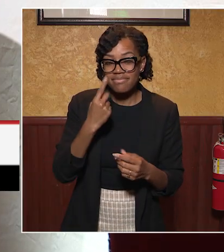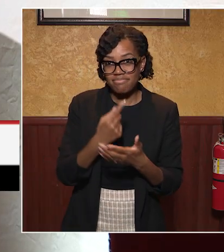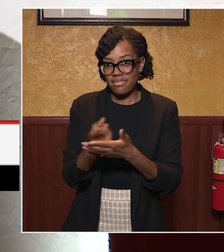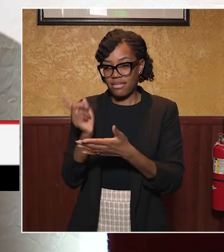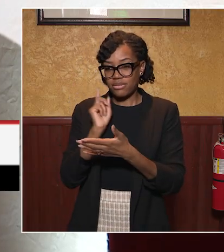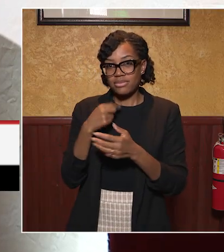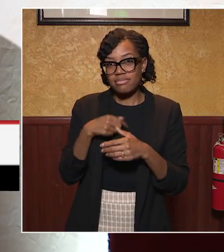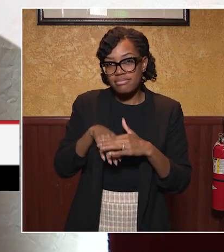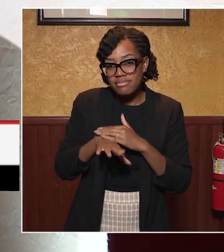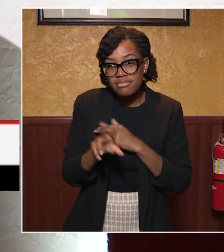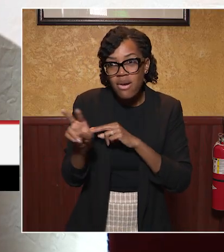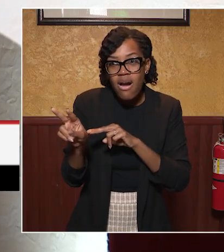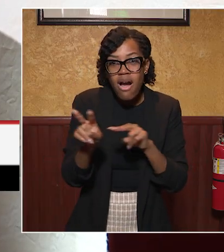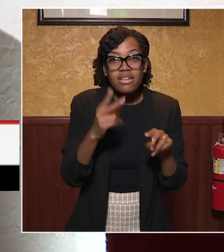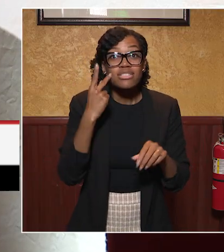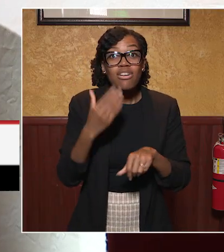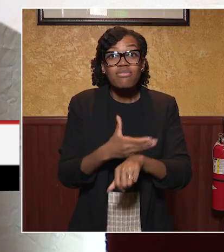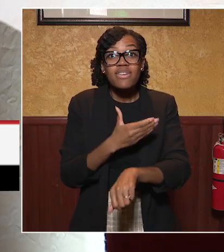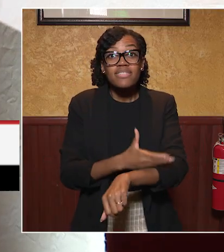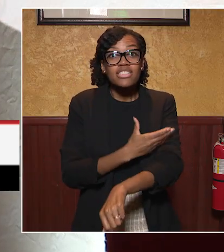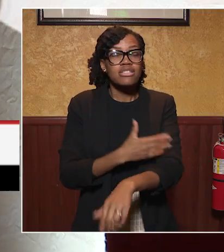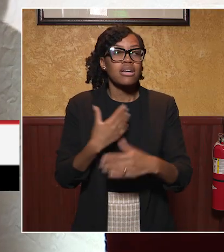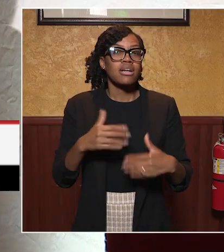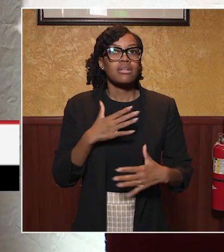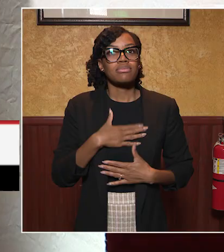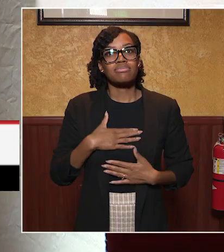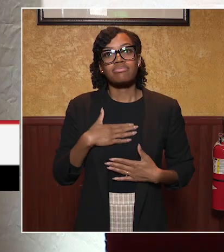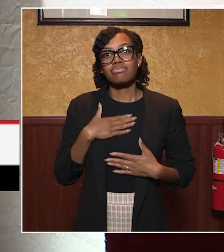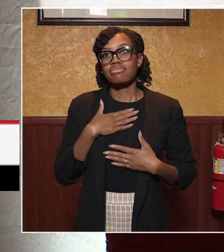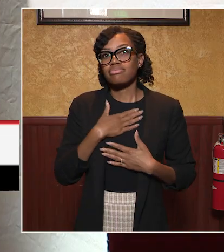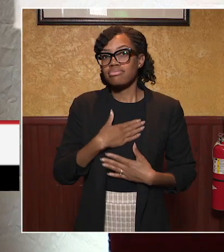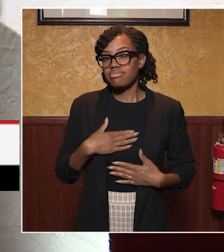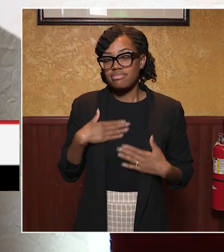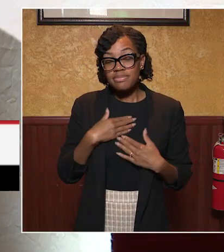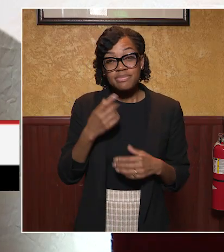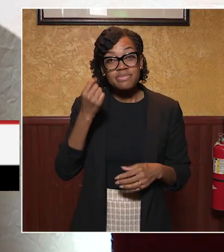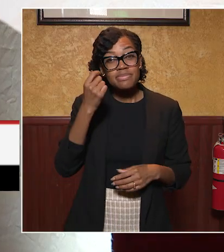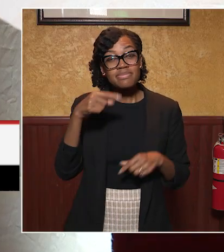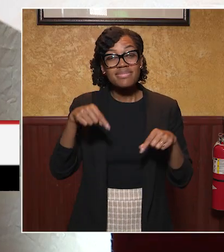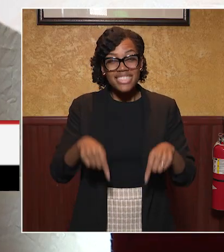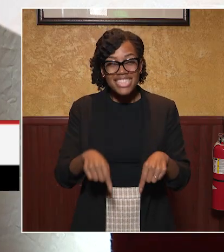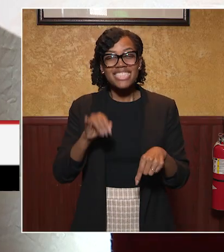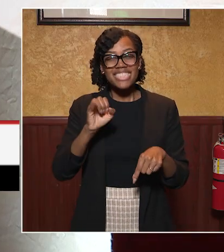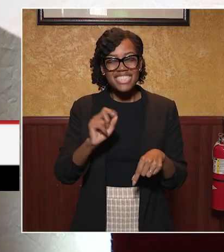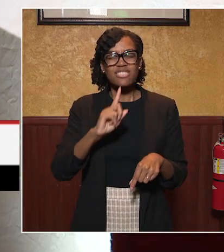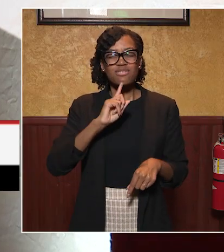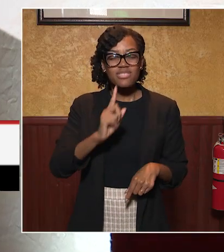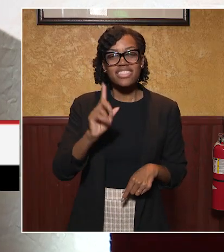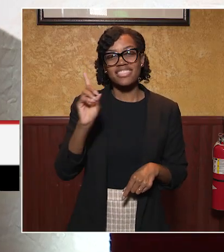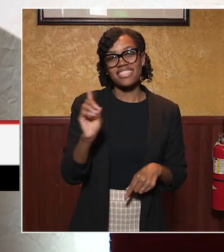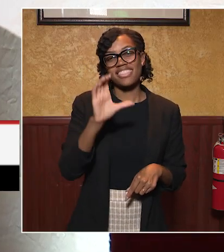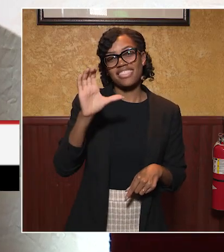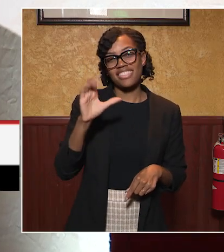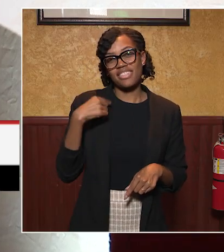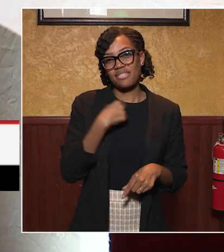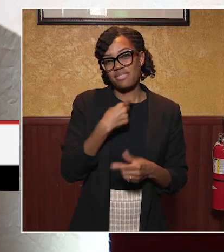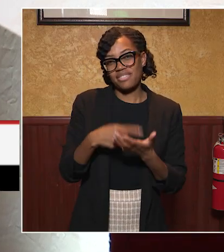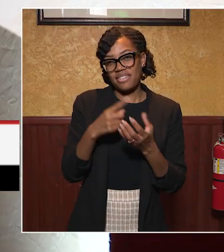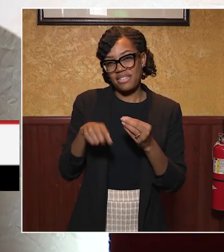I couldn't be more pleased. So this is the real DC we're talking about, the nation's